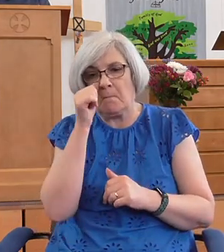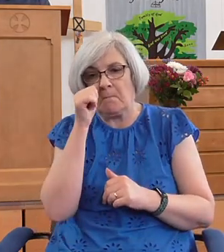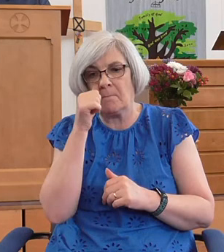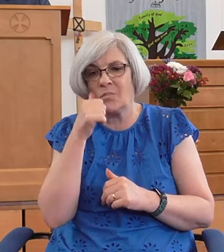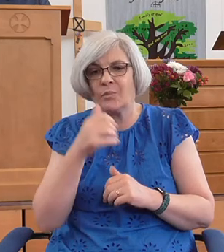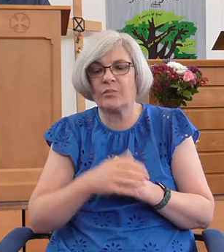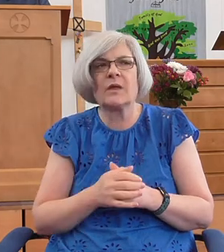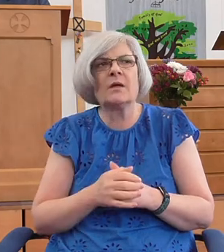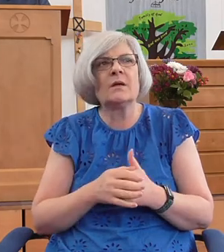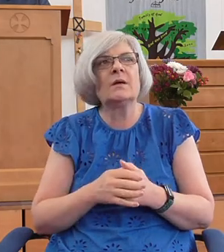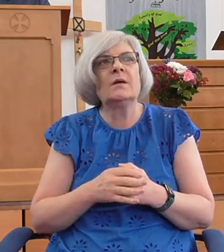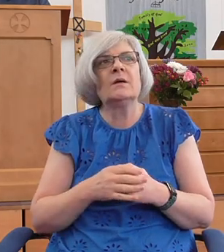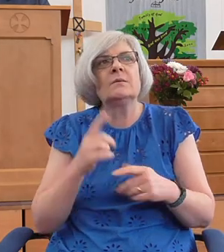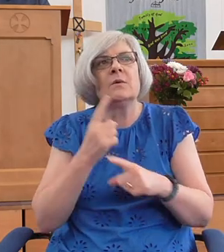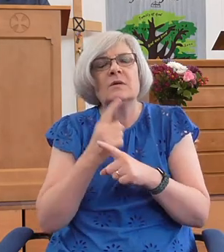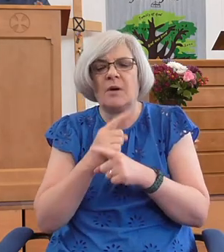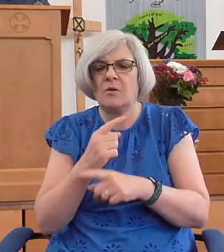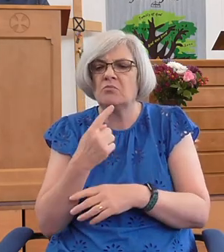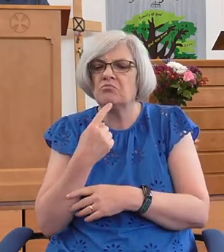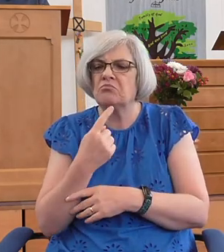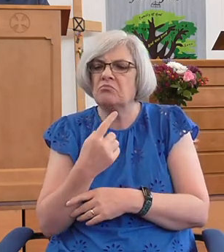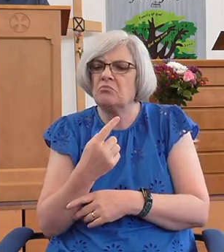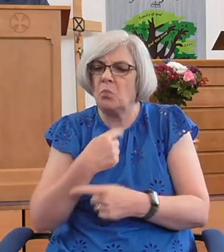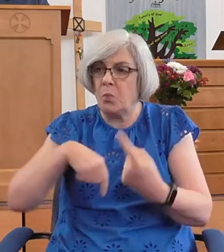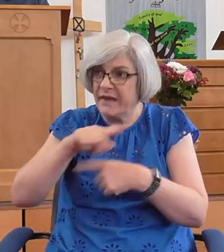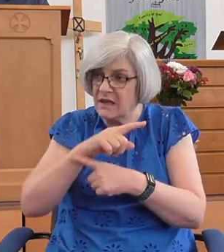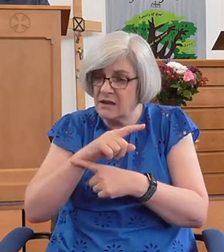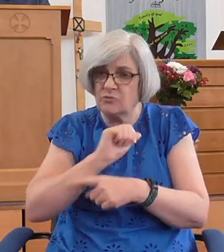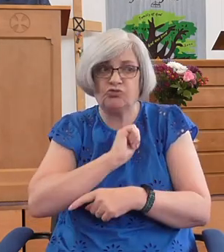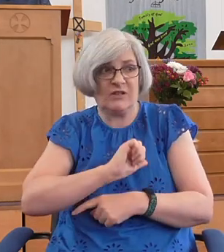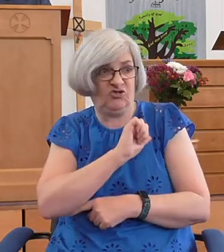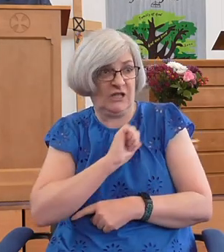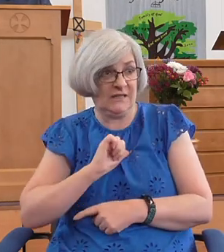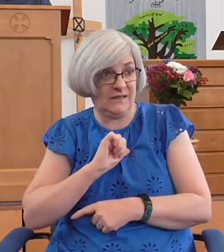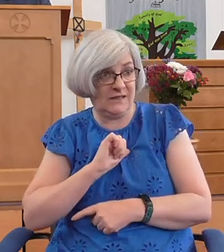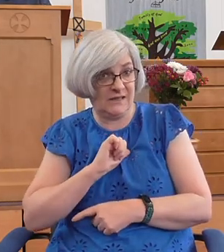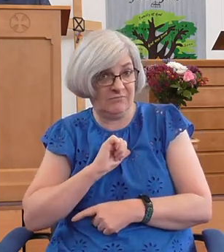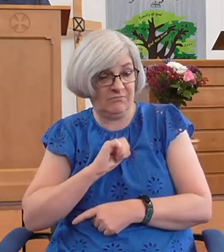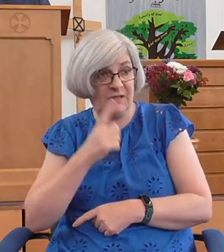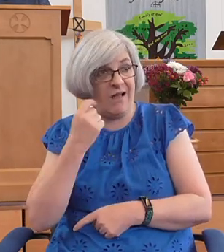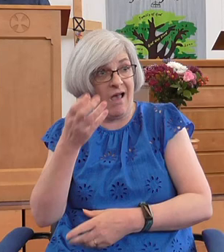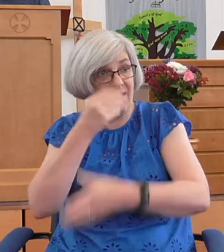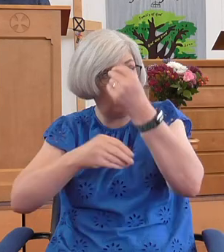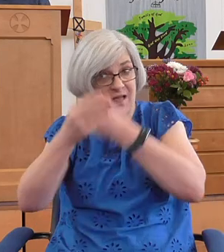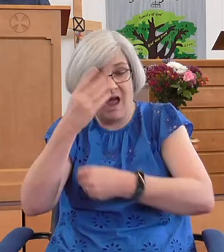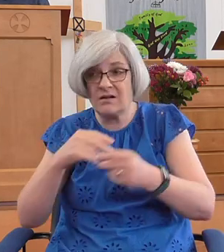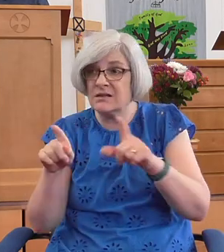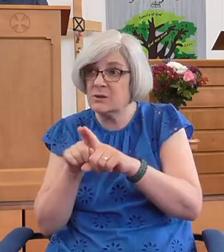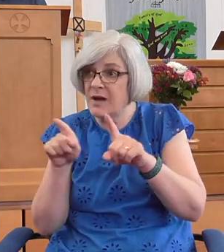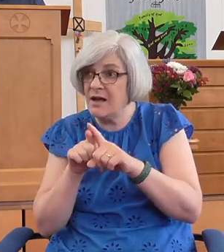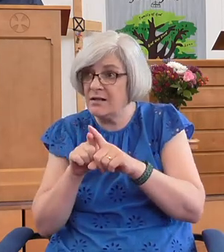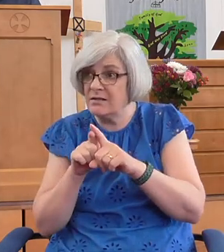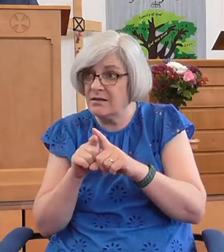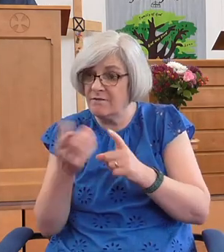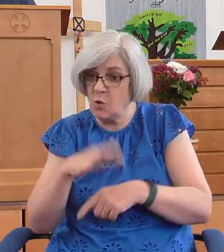and gives a lesson that we as Christians need to learn from their experience.